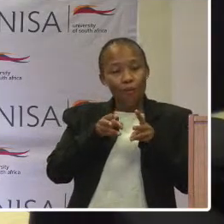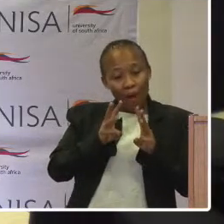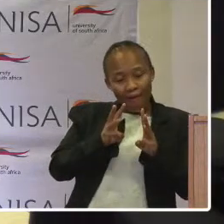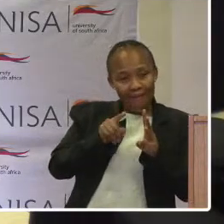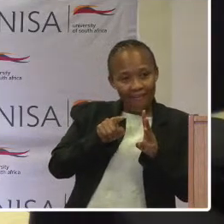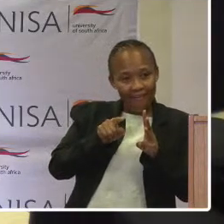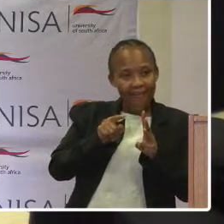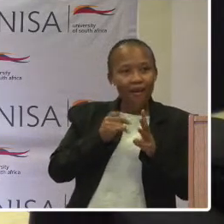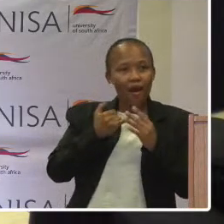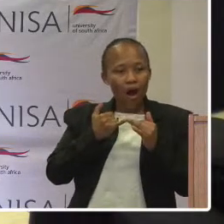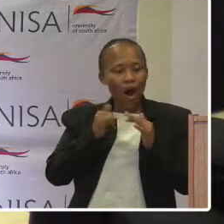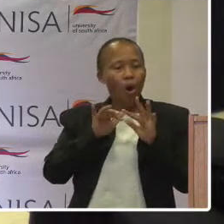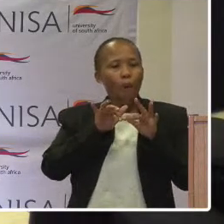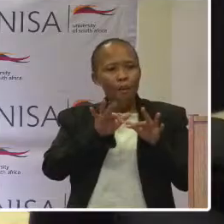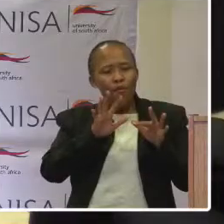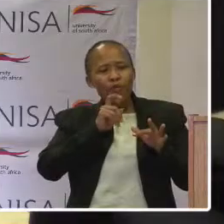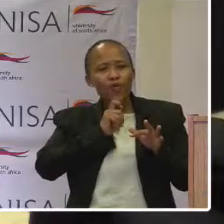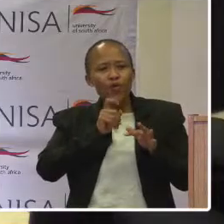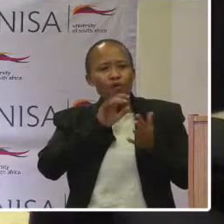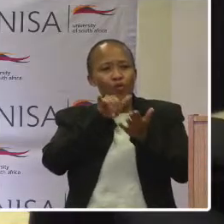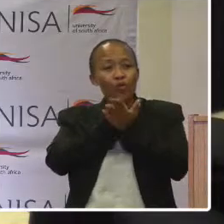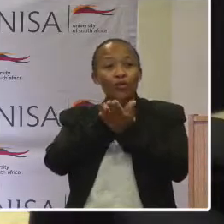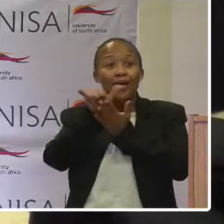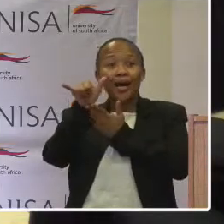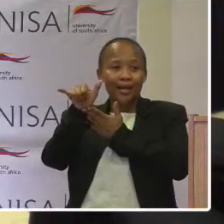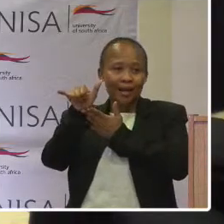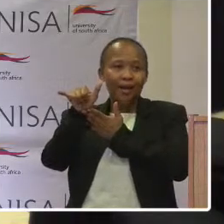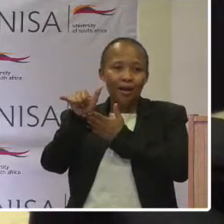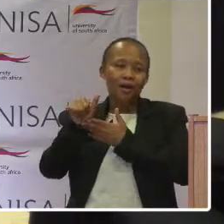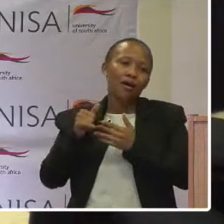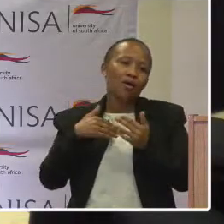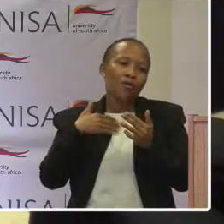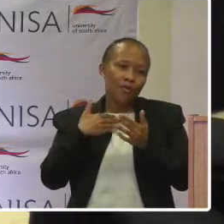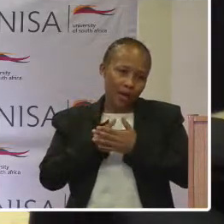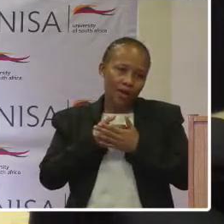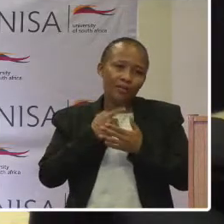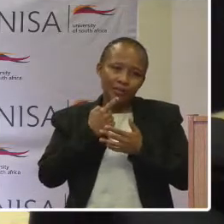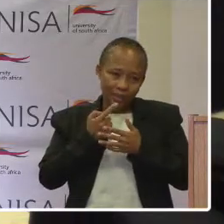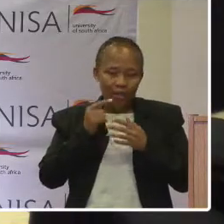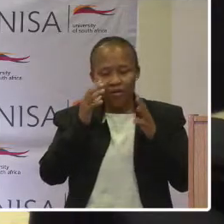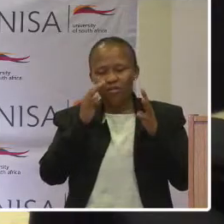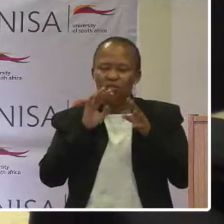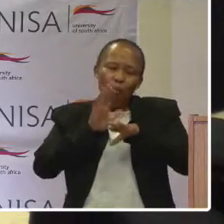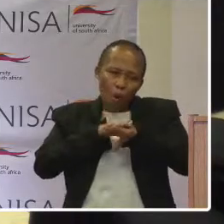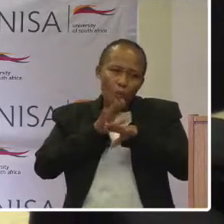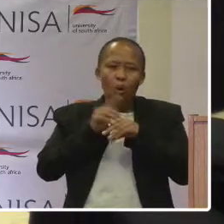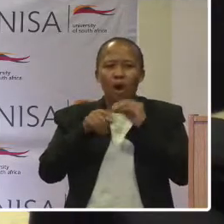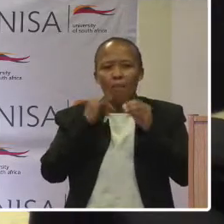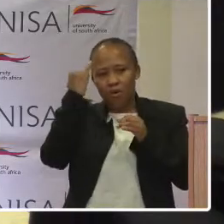using those aeroplanes. Yeah. But no ideas, more in creating no ideas. Okay.